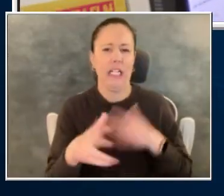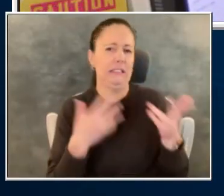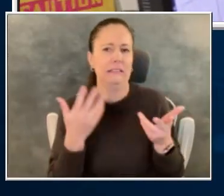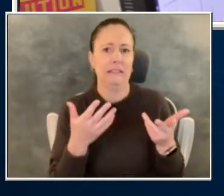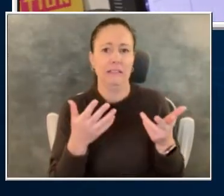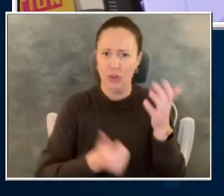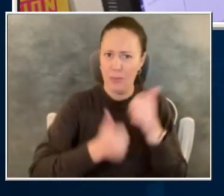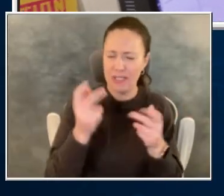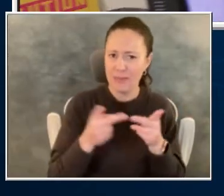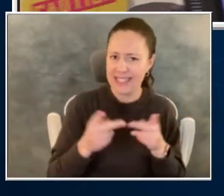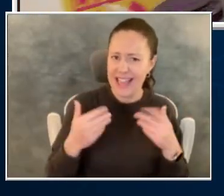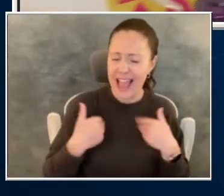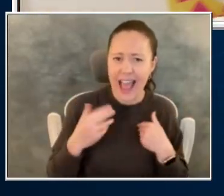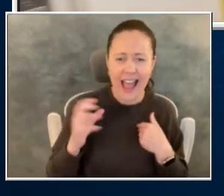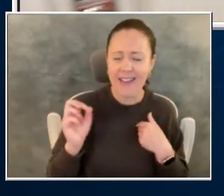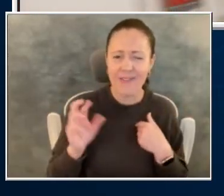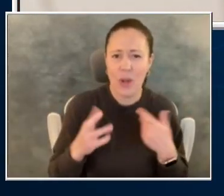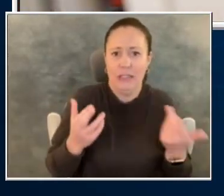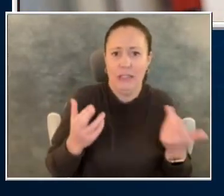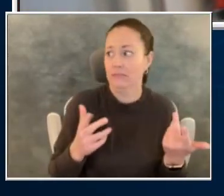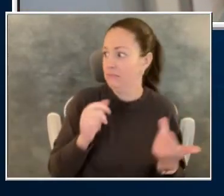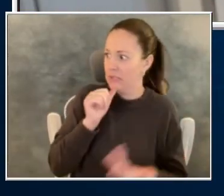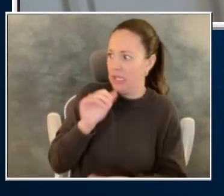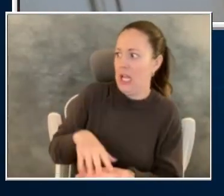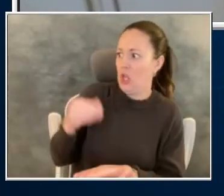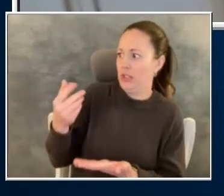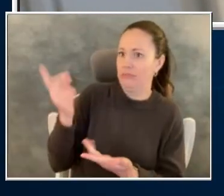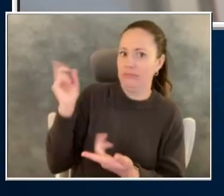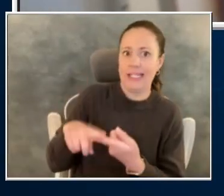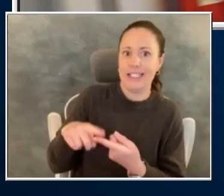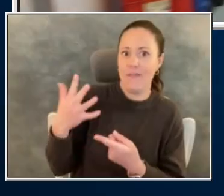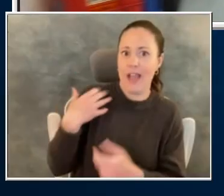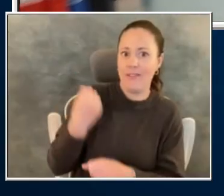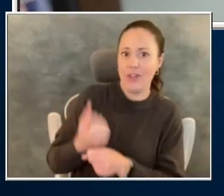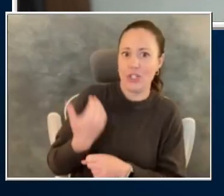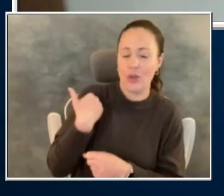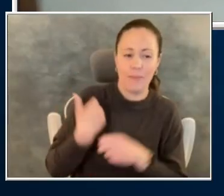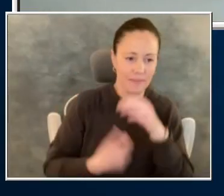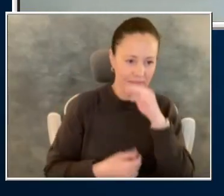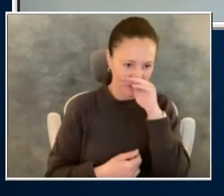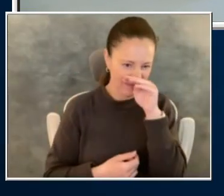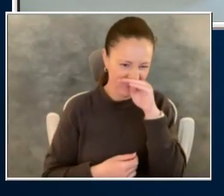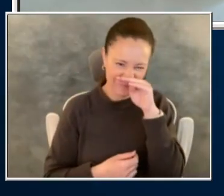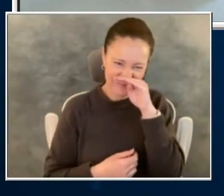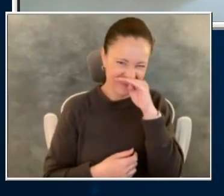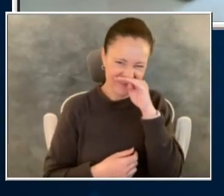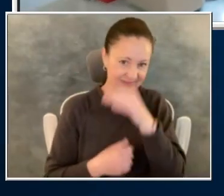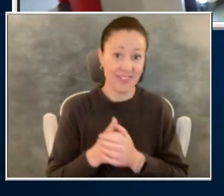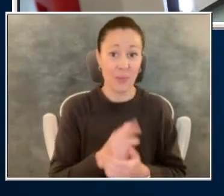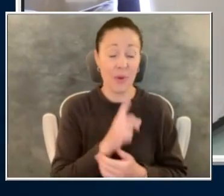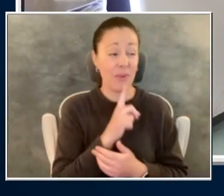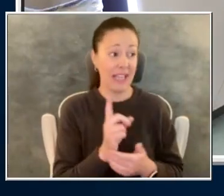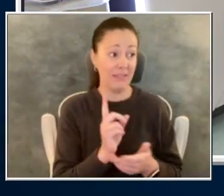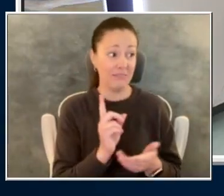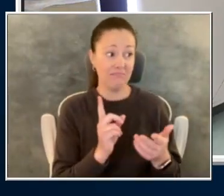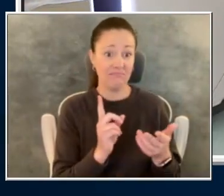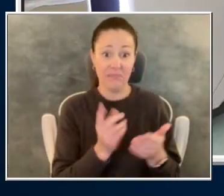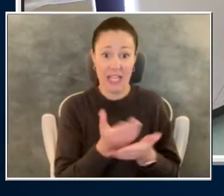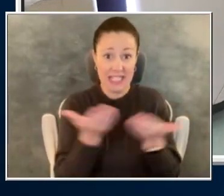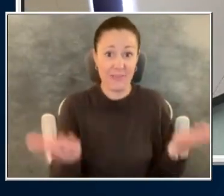know about this until 5 years ago? It's been around, actually. It's been around for longer than that, a lot longer than that. It's become